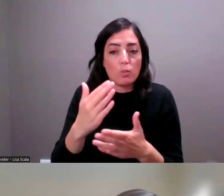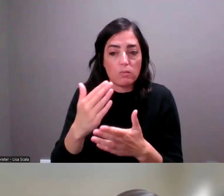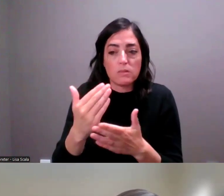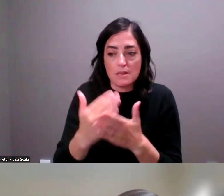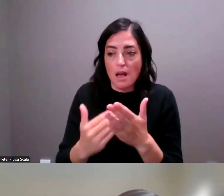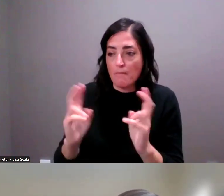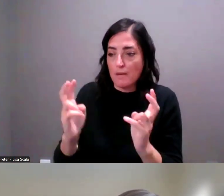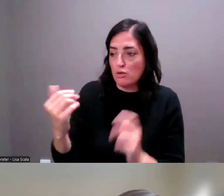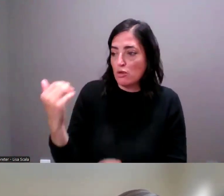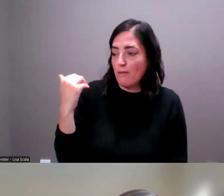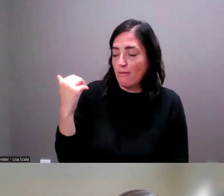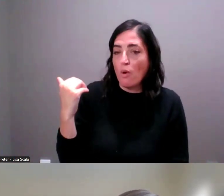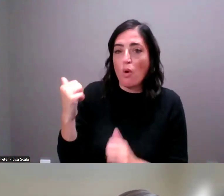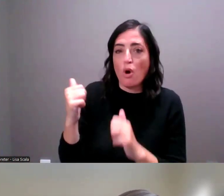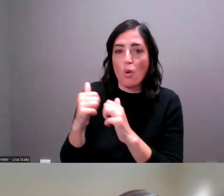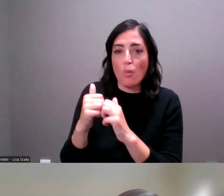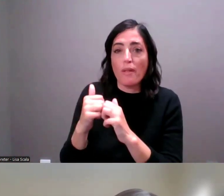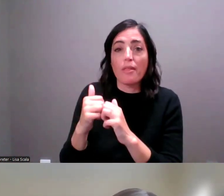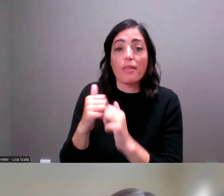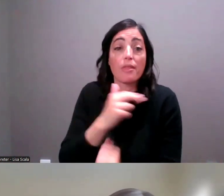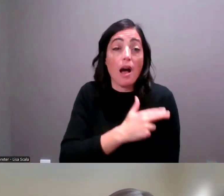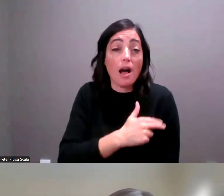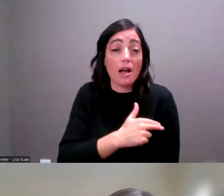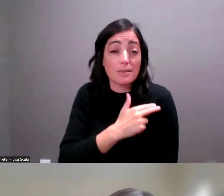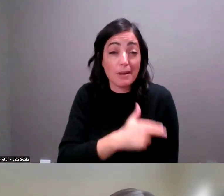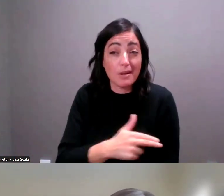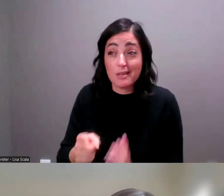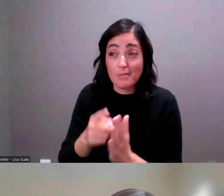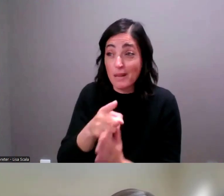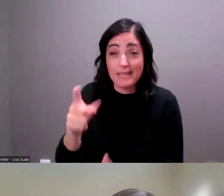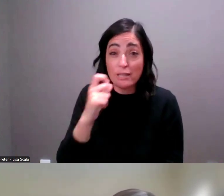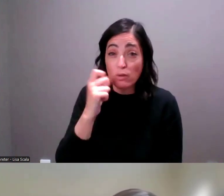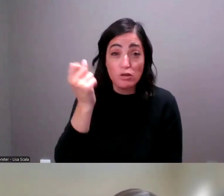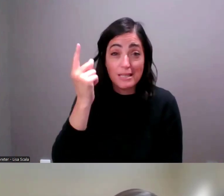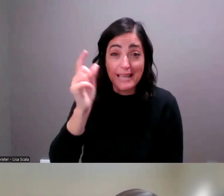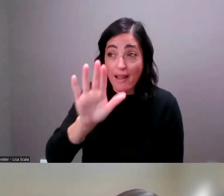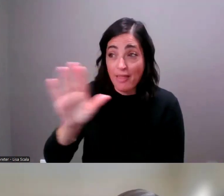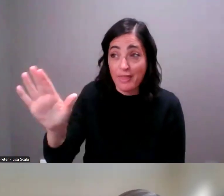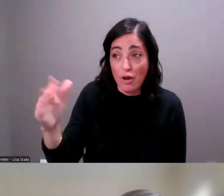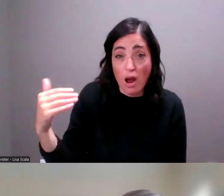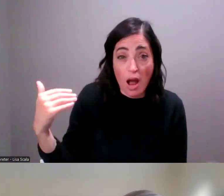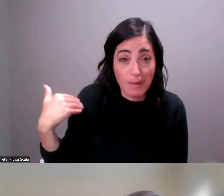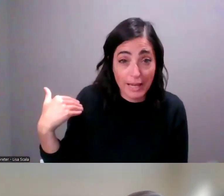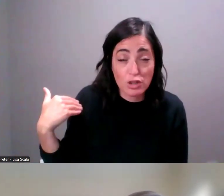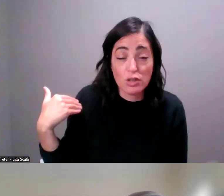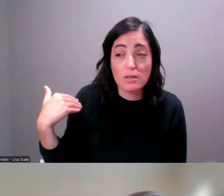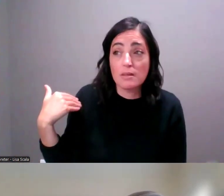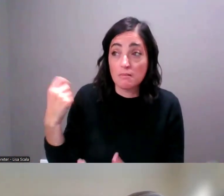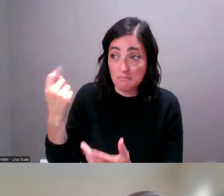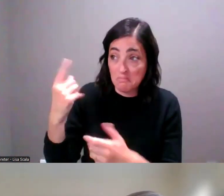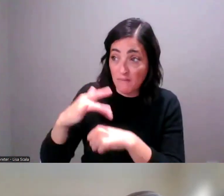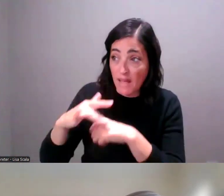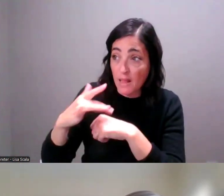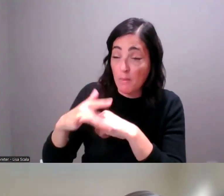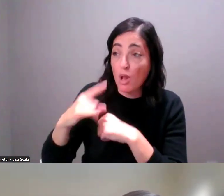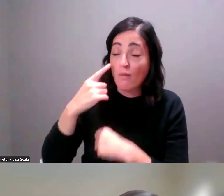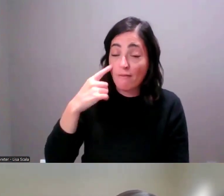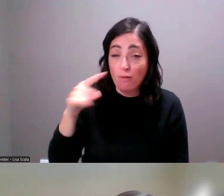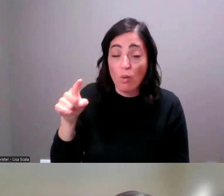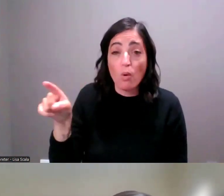even the hospitals understanding their obligations and the fact that it is available